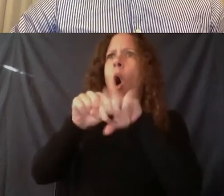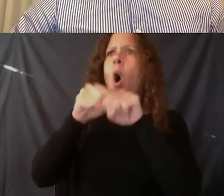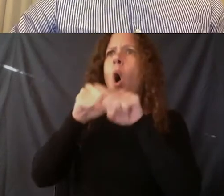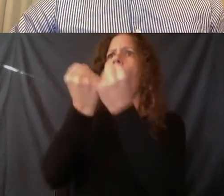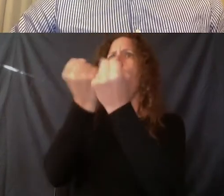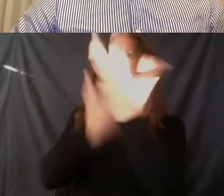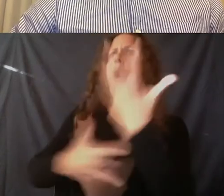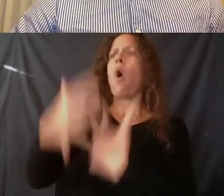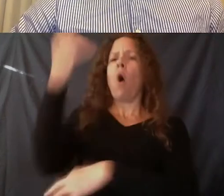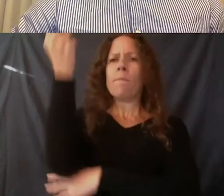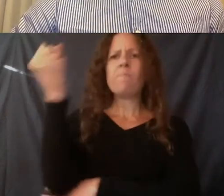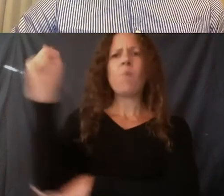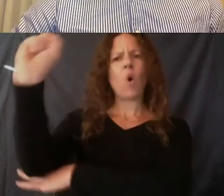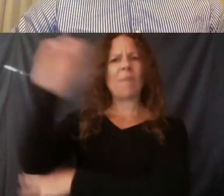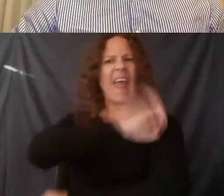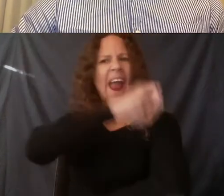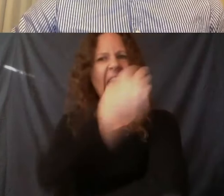the